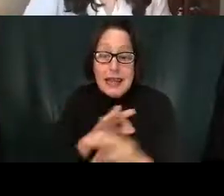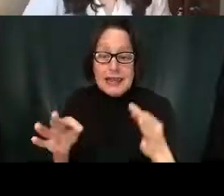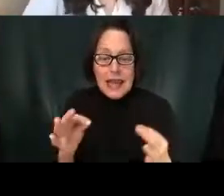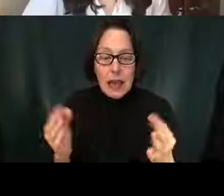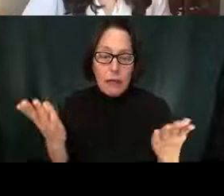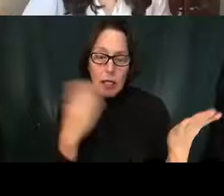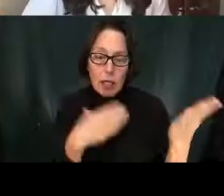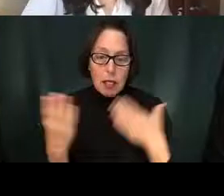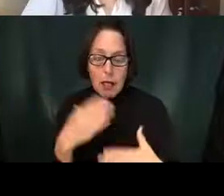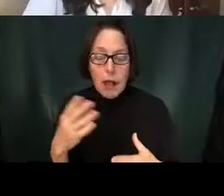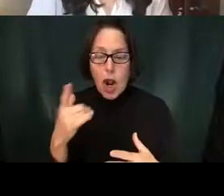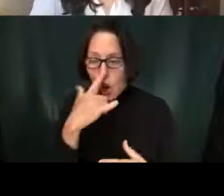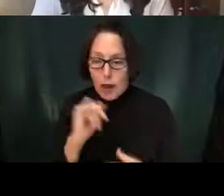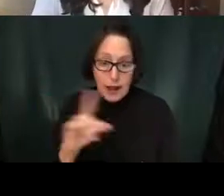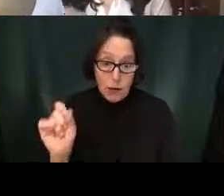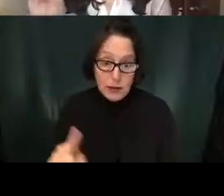as a question.